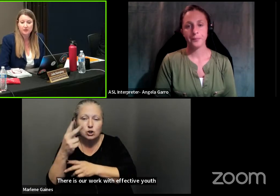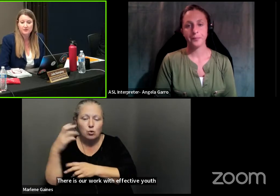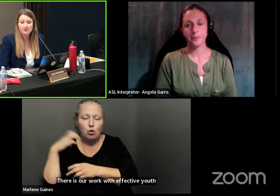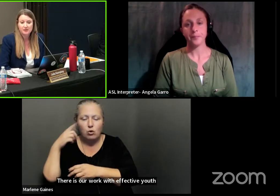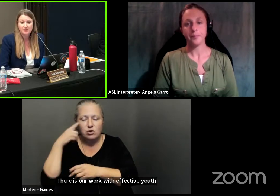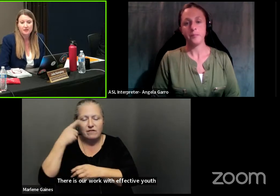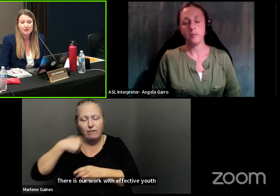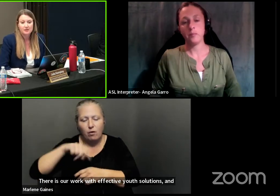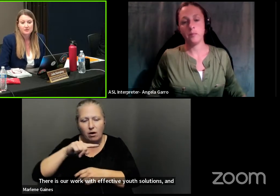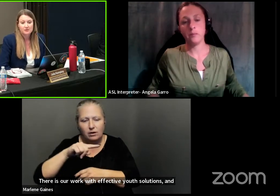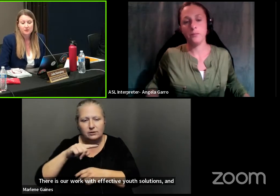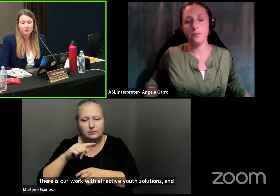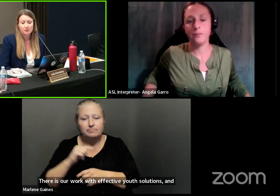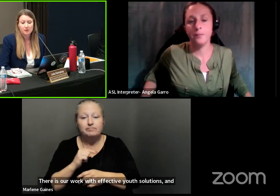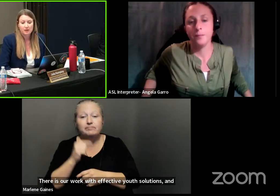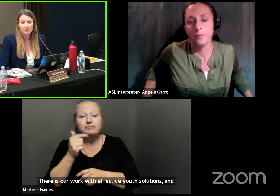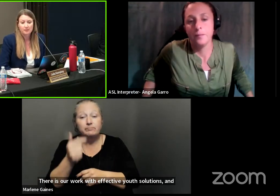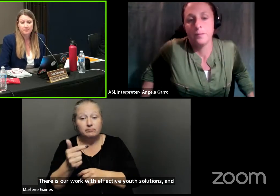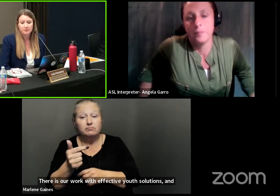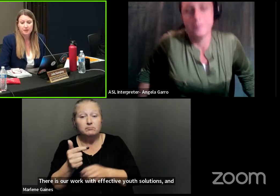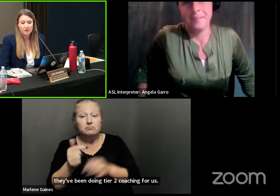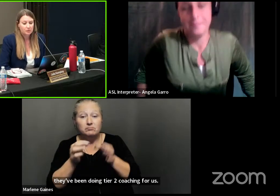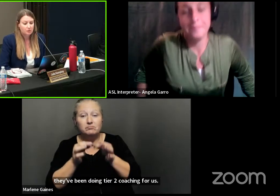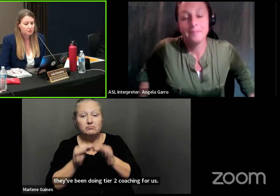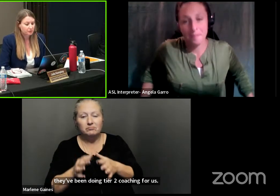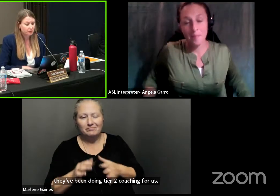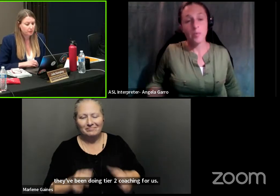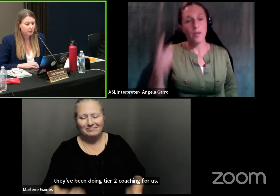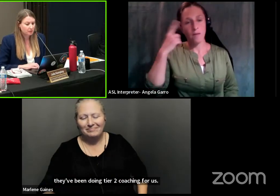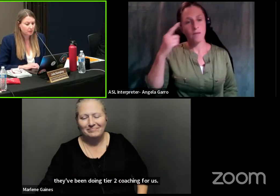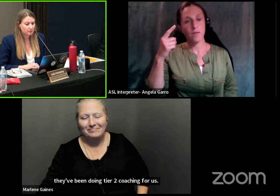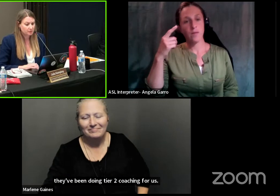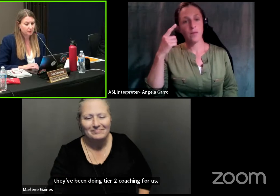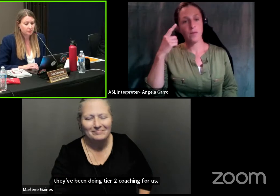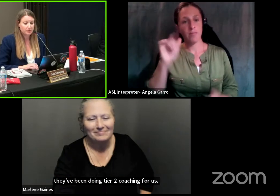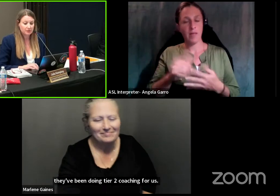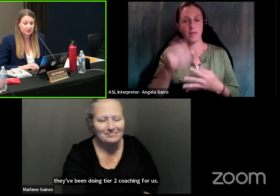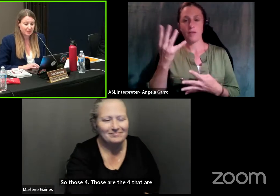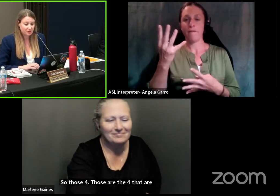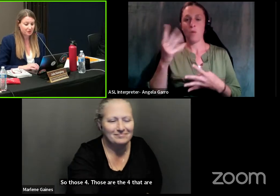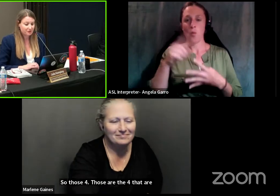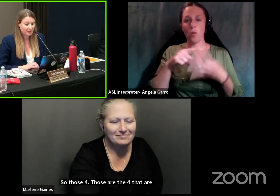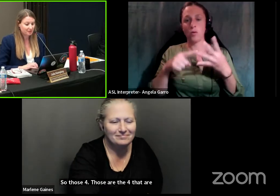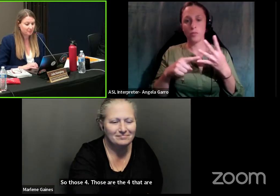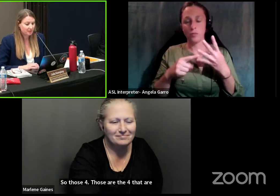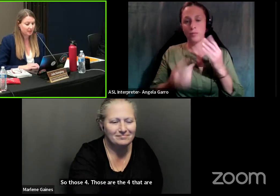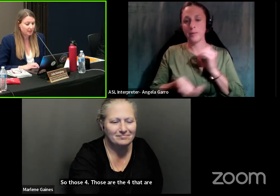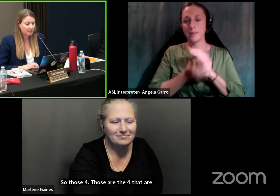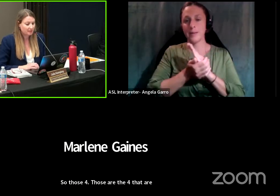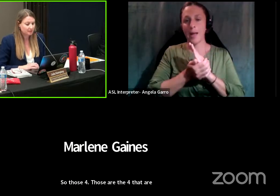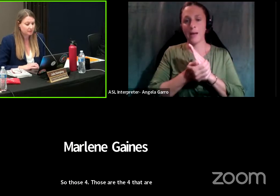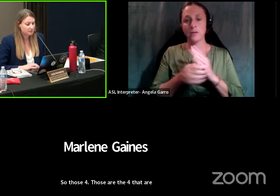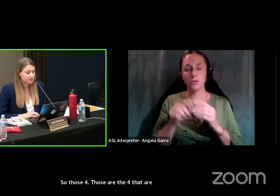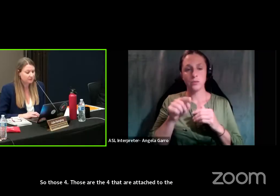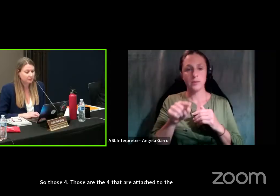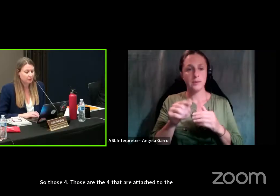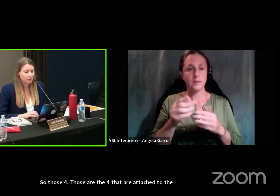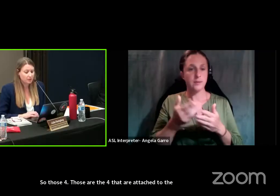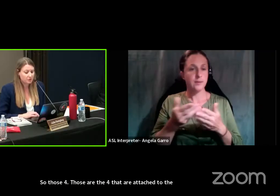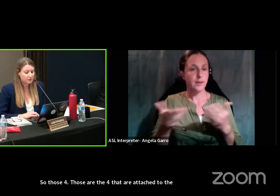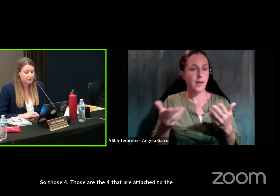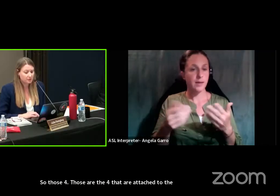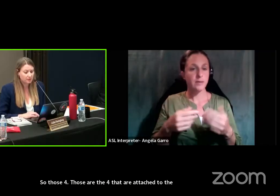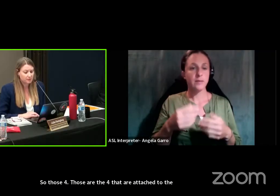us. So those are the 4 that are attached to this item, and just see if there are